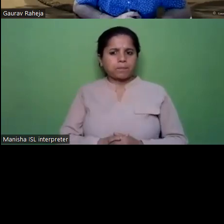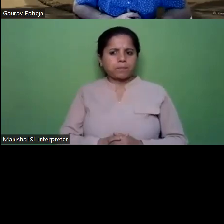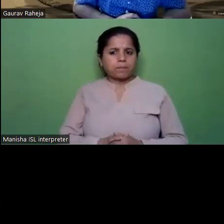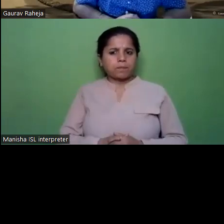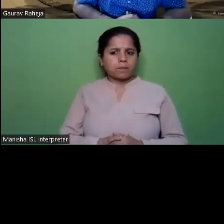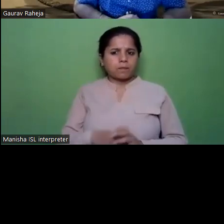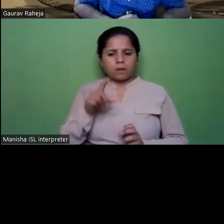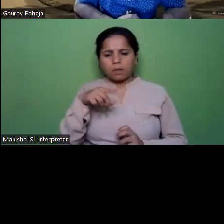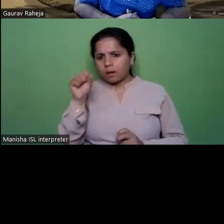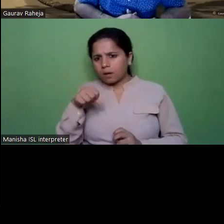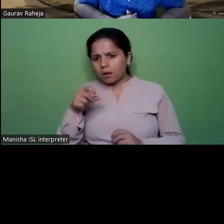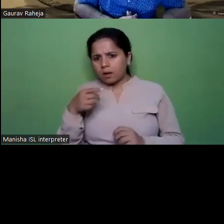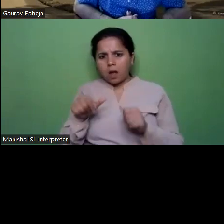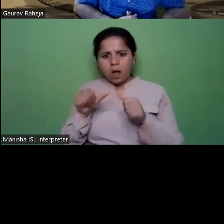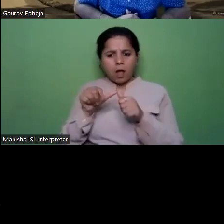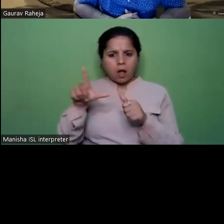Yes, Alok,